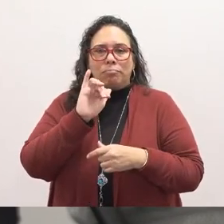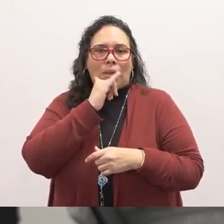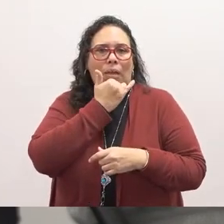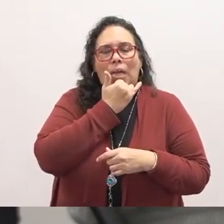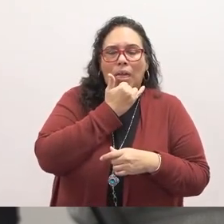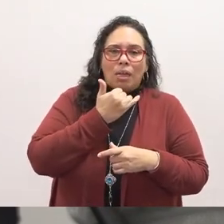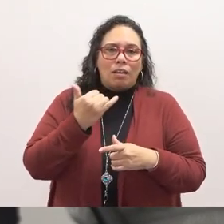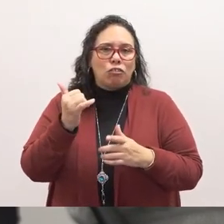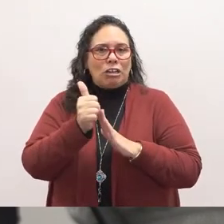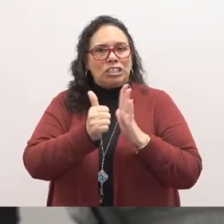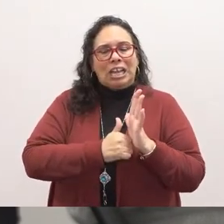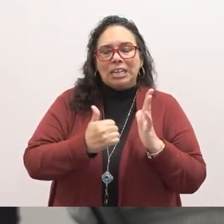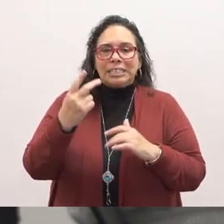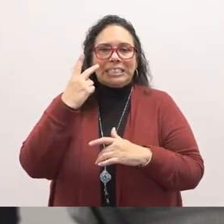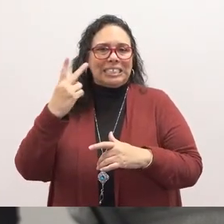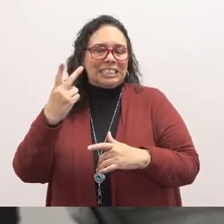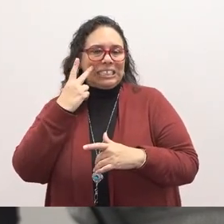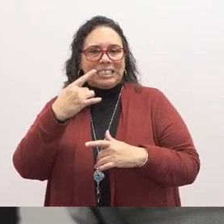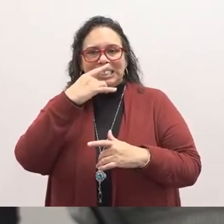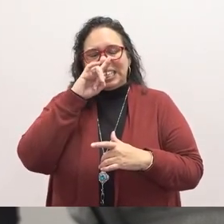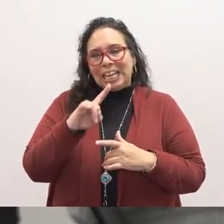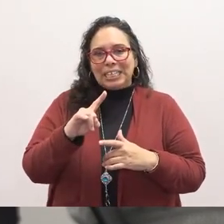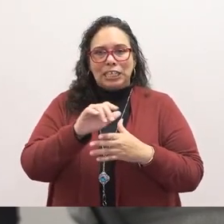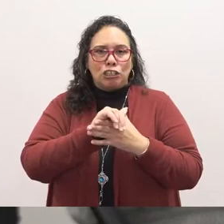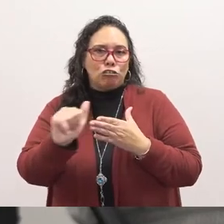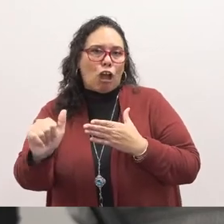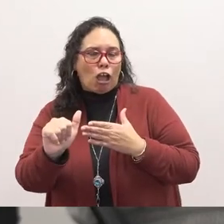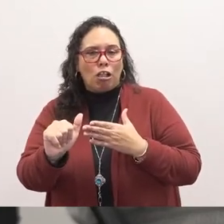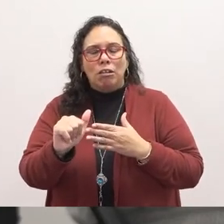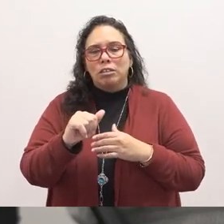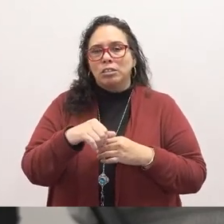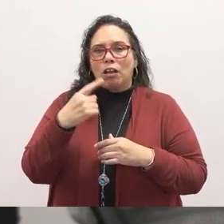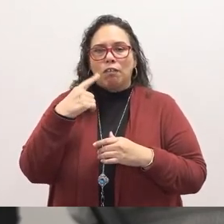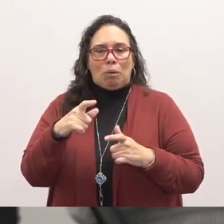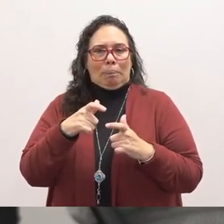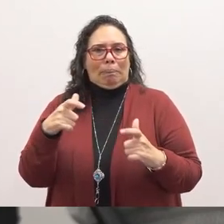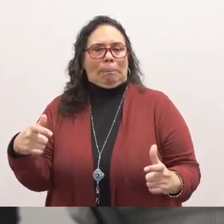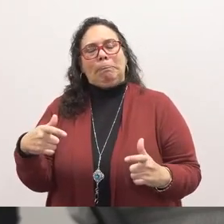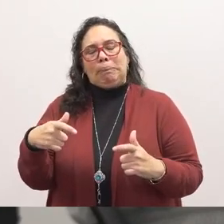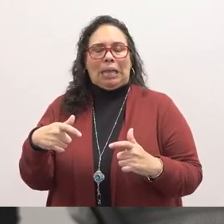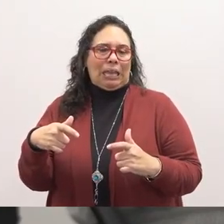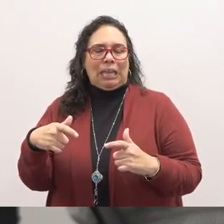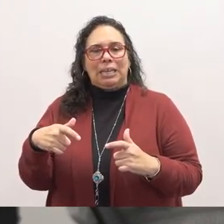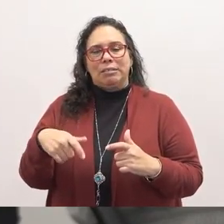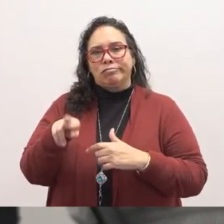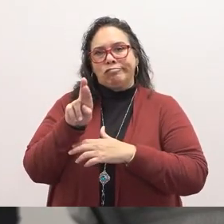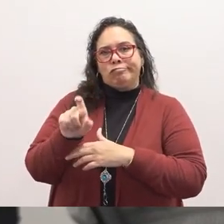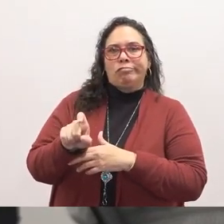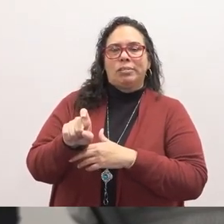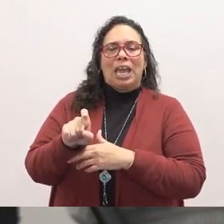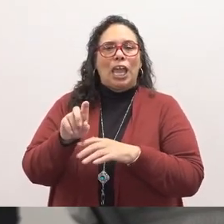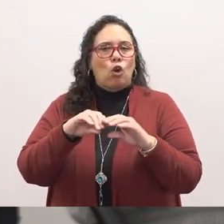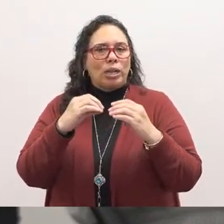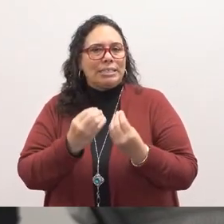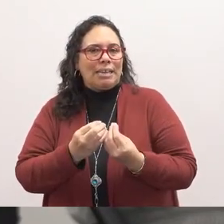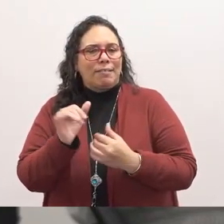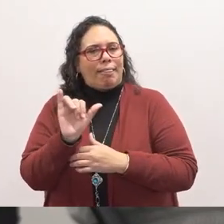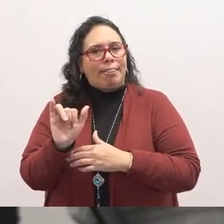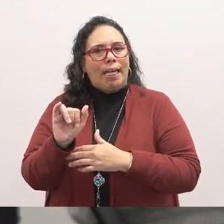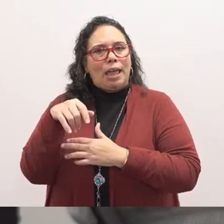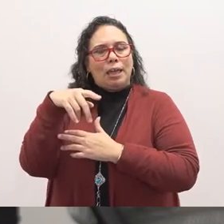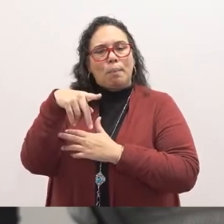for an agenda that sees kids as dollar signs for big pharma and for organizations like Planned Parenthood. Adolescence is hard enough